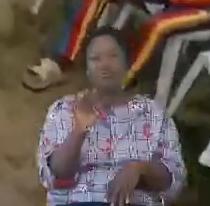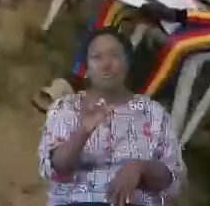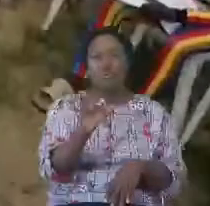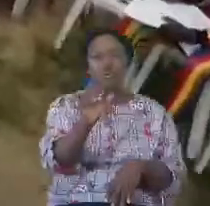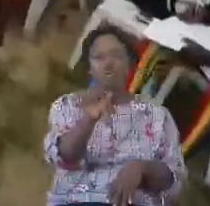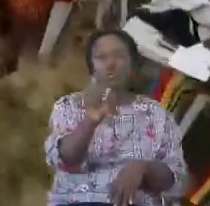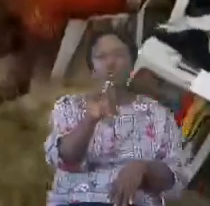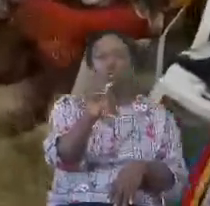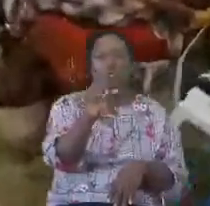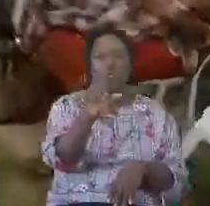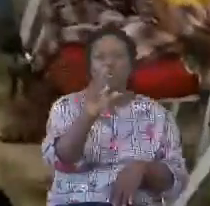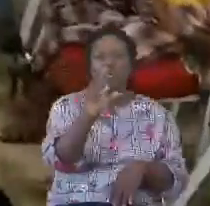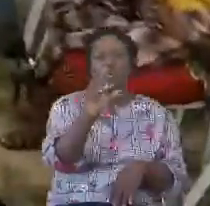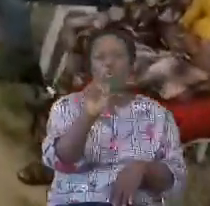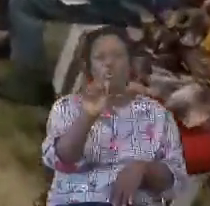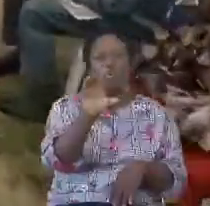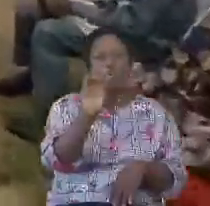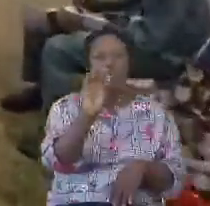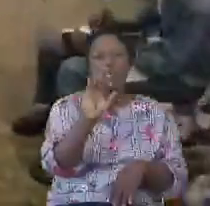of